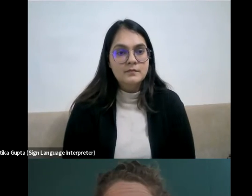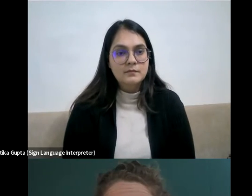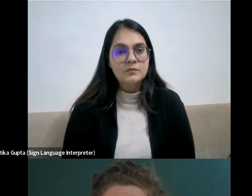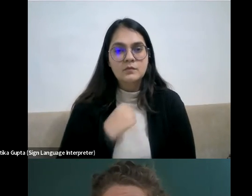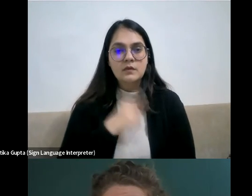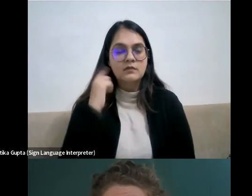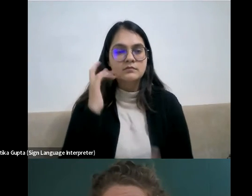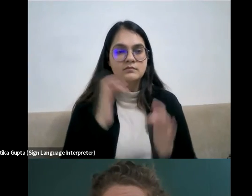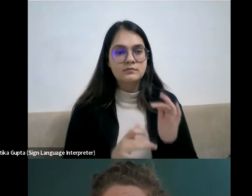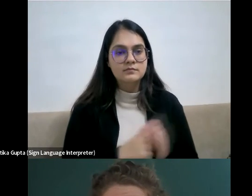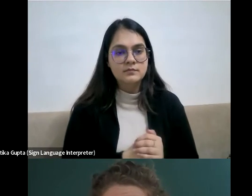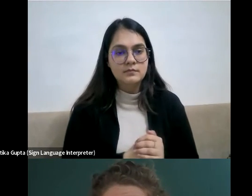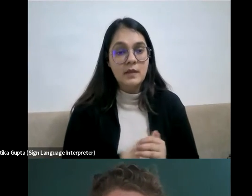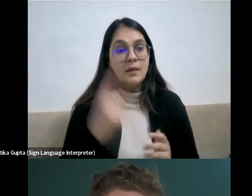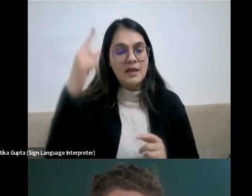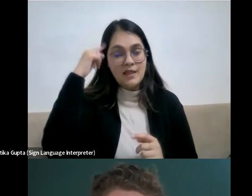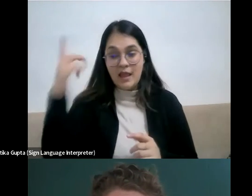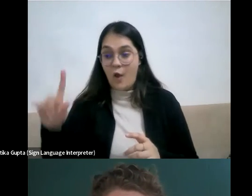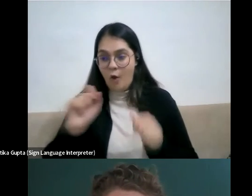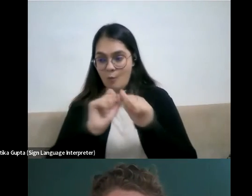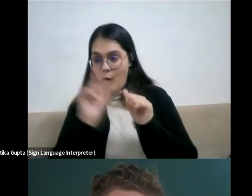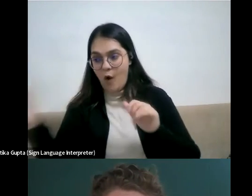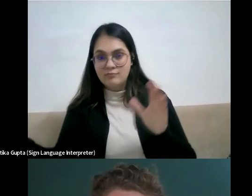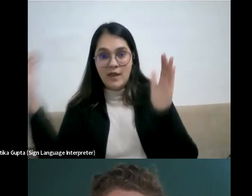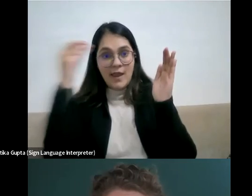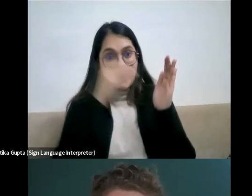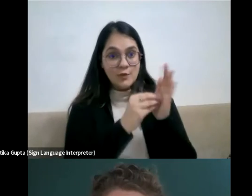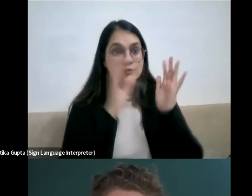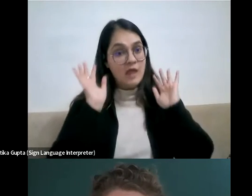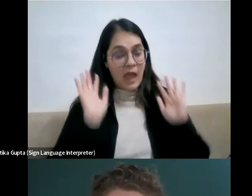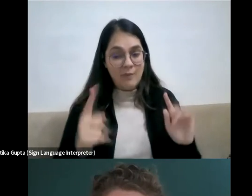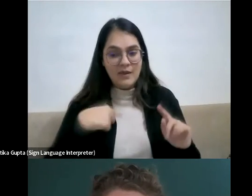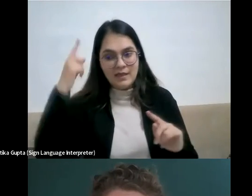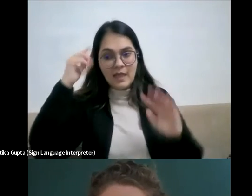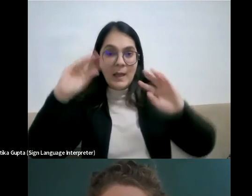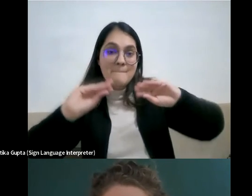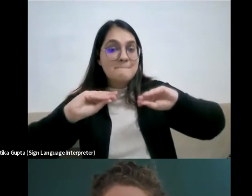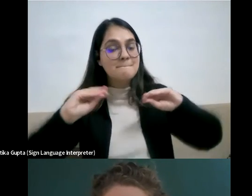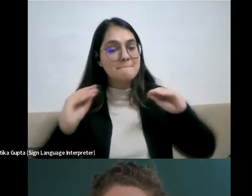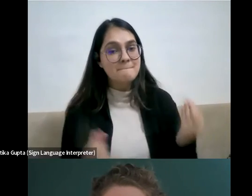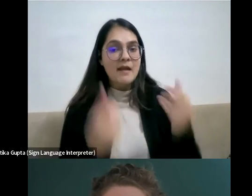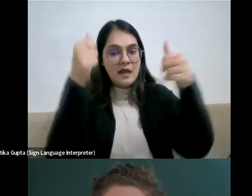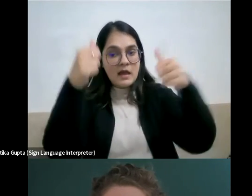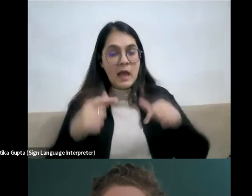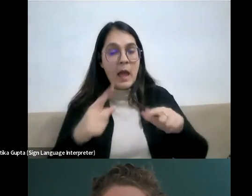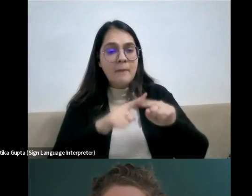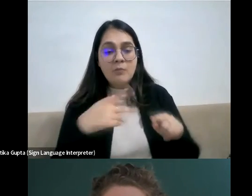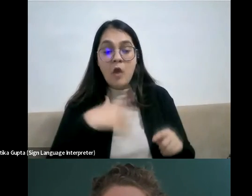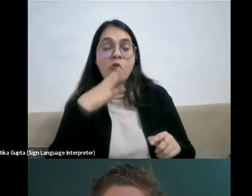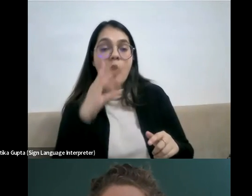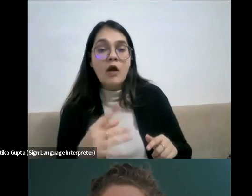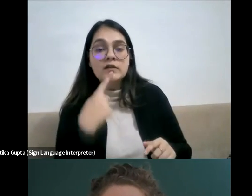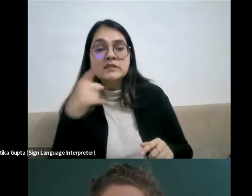better decisions. But in reality, it's become a bit of a bureaucratic nightmare, as big structures